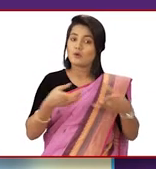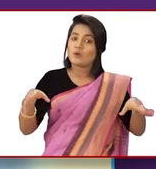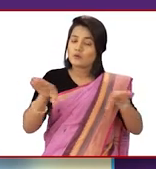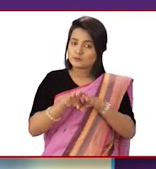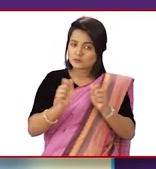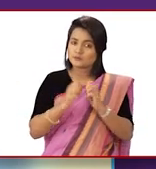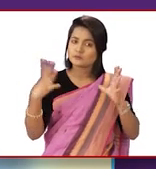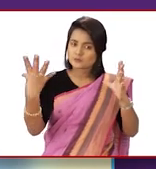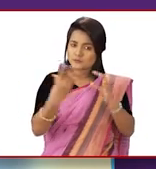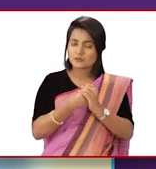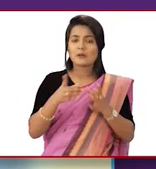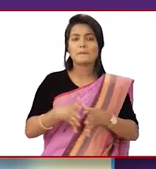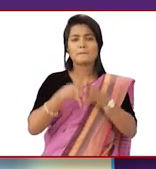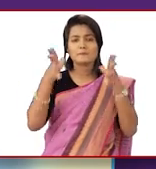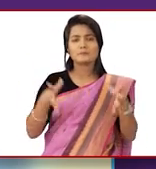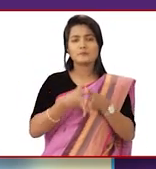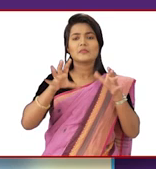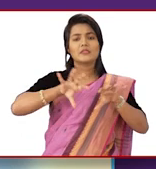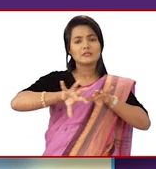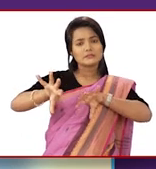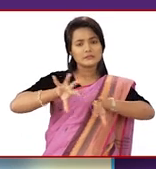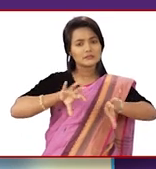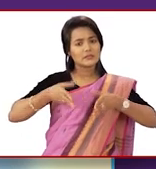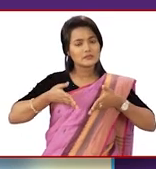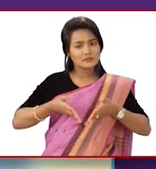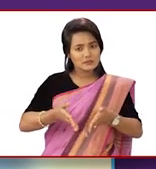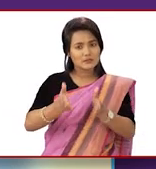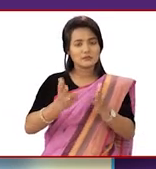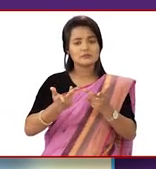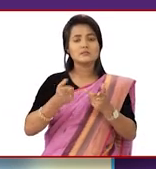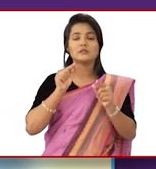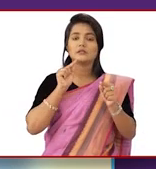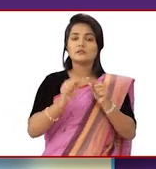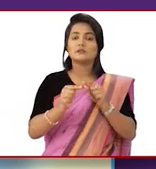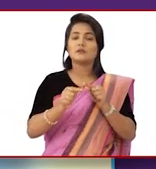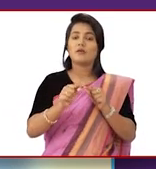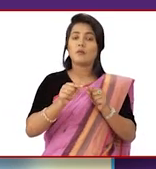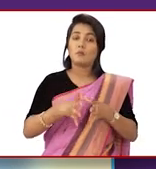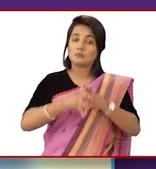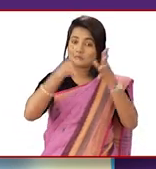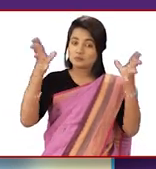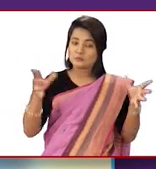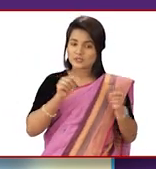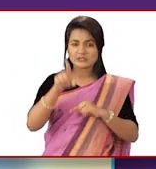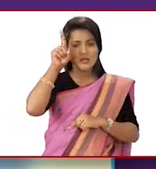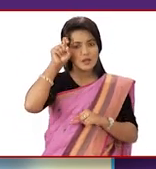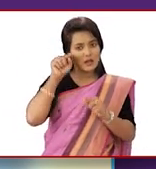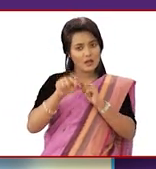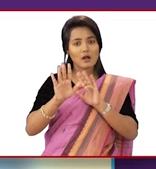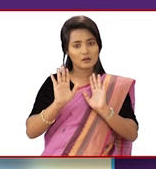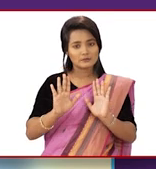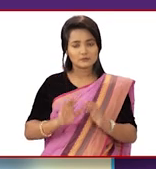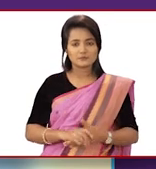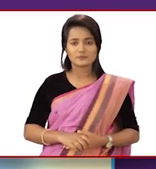together? Or do you think they are very separate lines, and do you think there is enough sync between these two